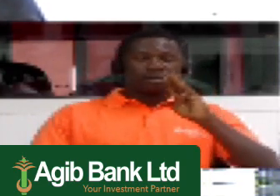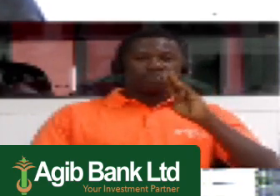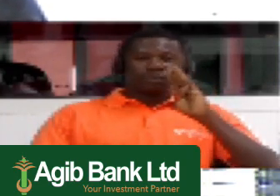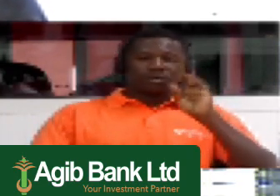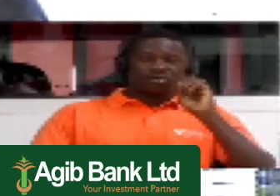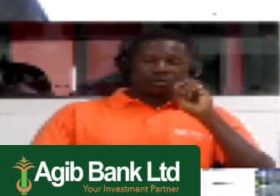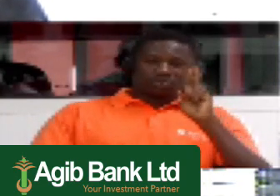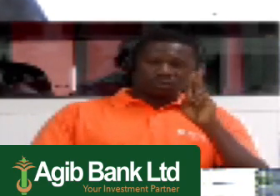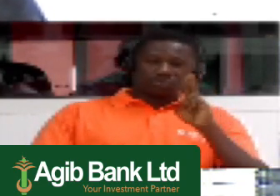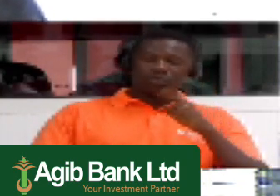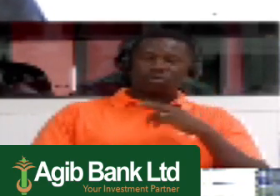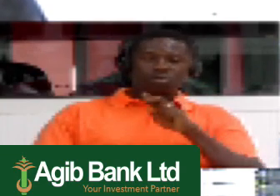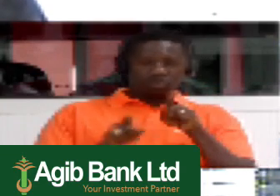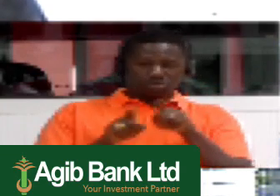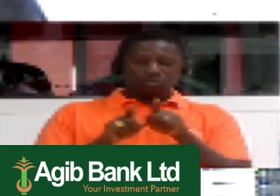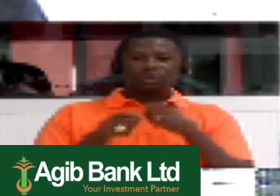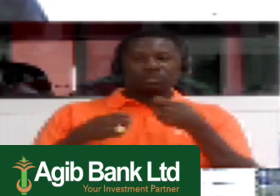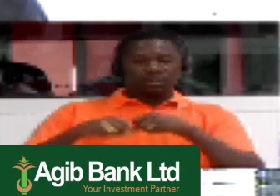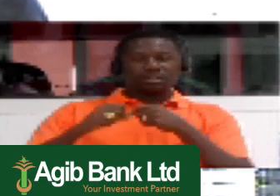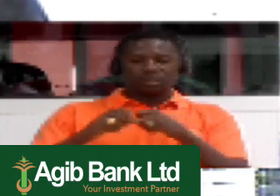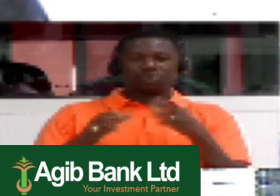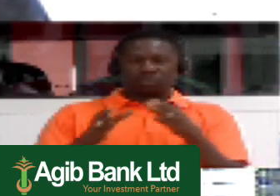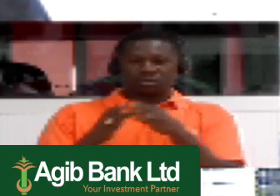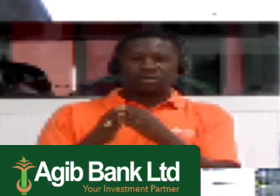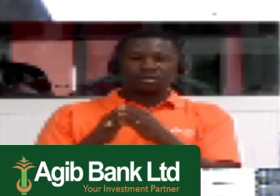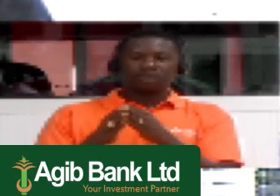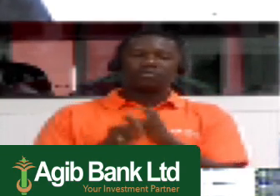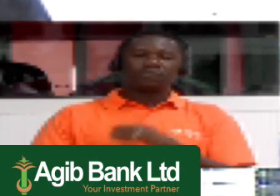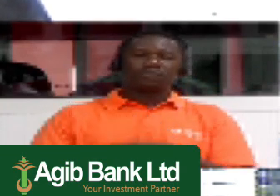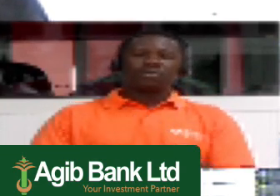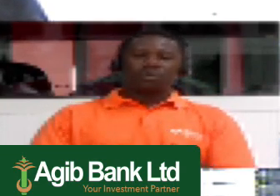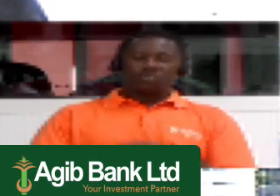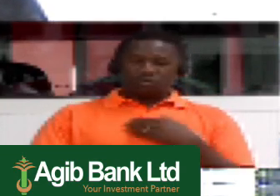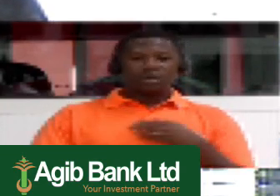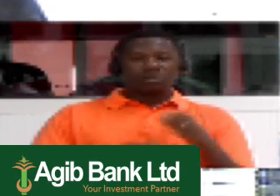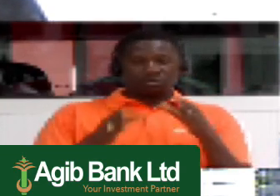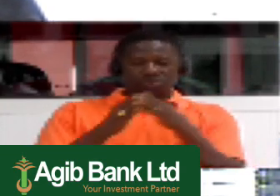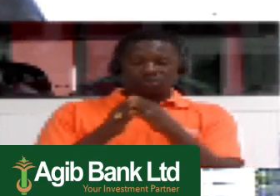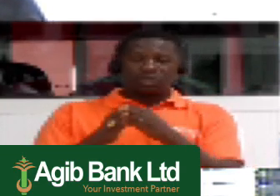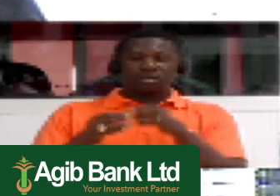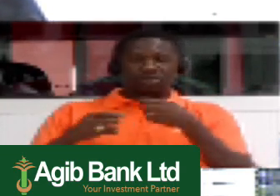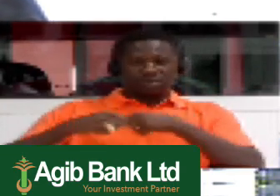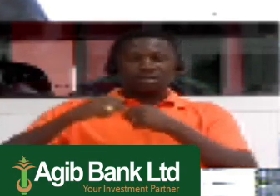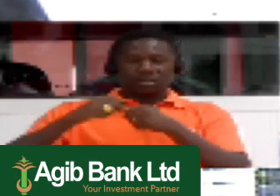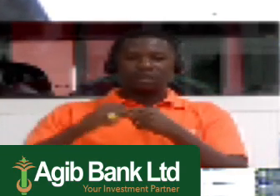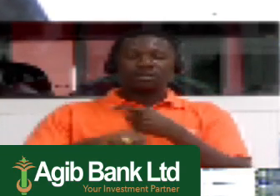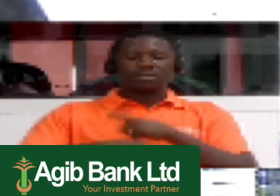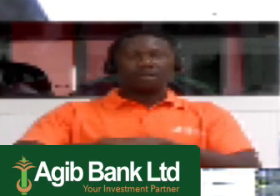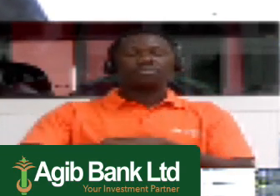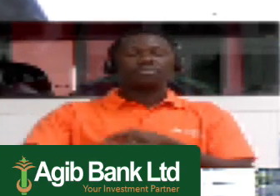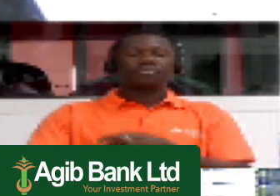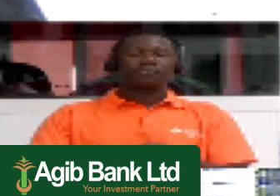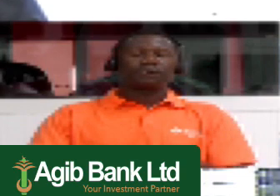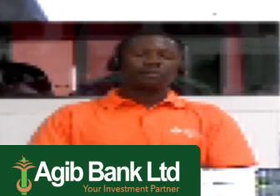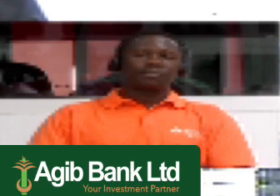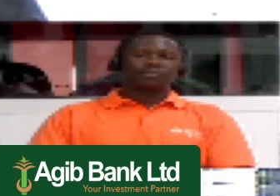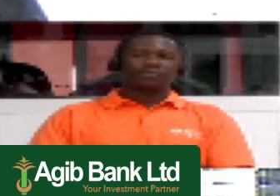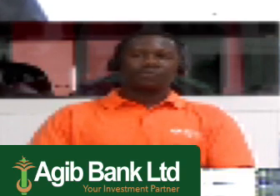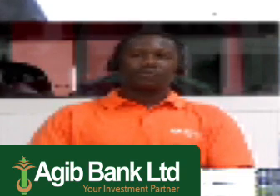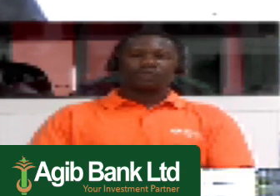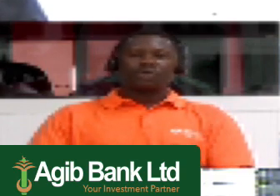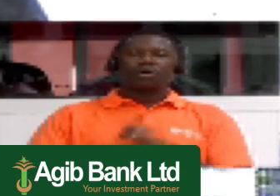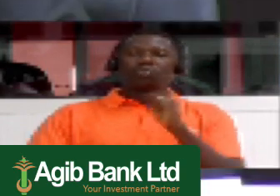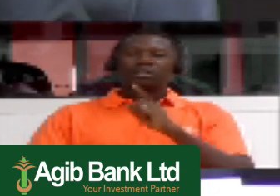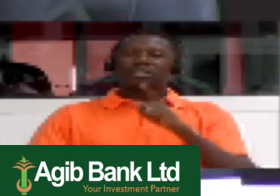le. I trained alongside Lamin Sambu. Ate muna intake mate le. He was my intake mate. And what